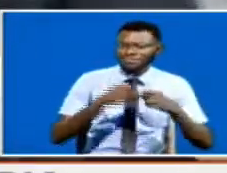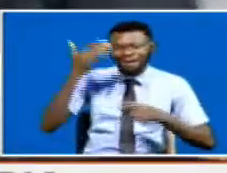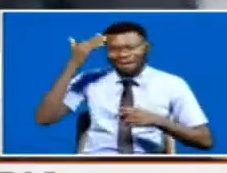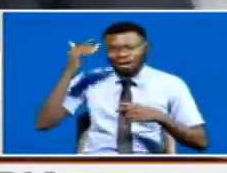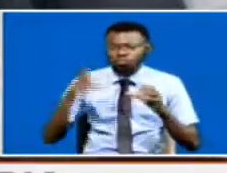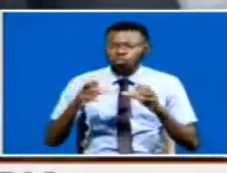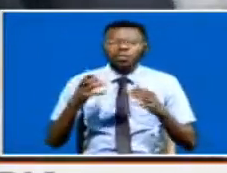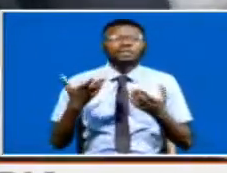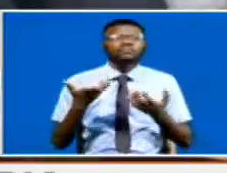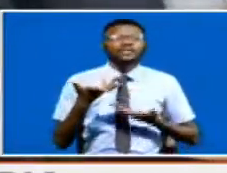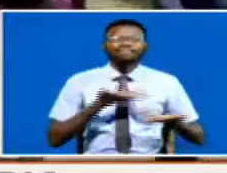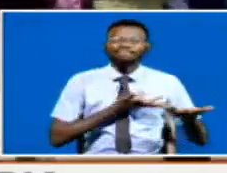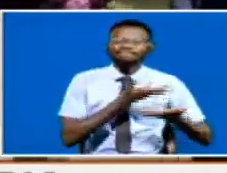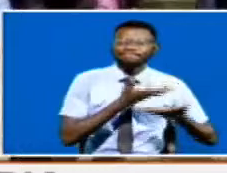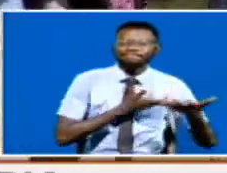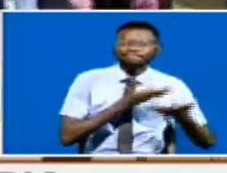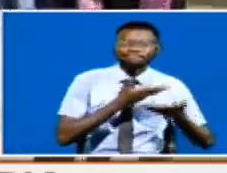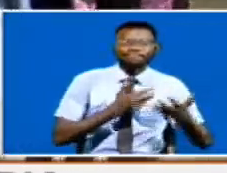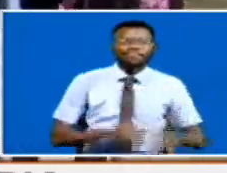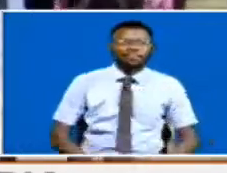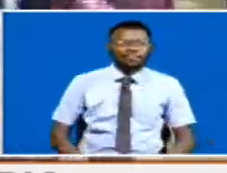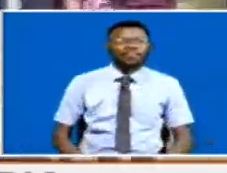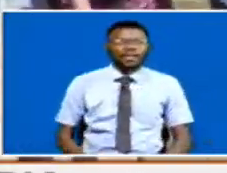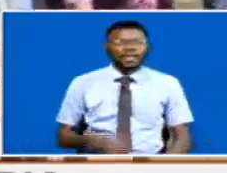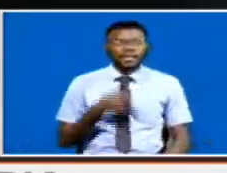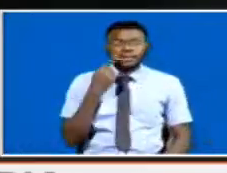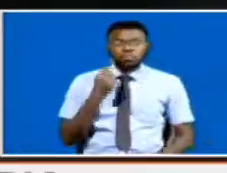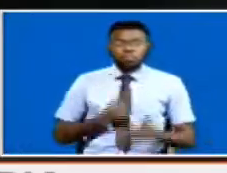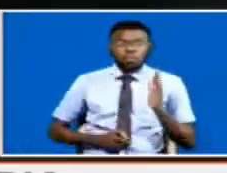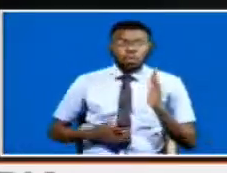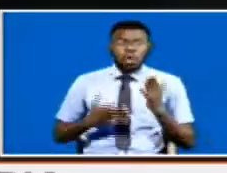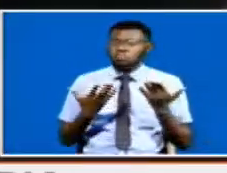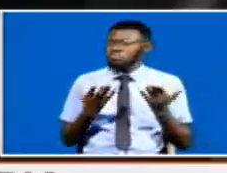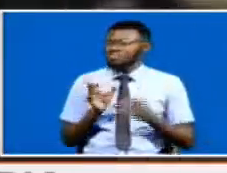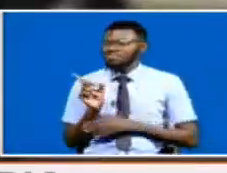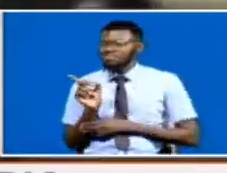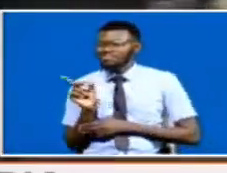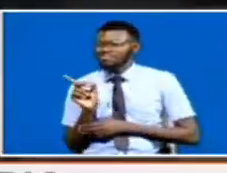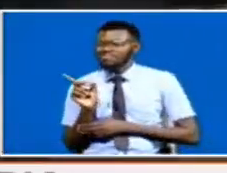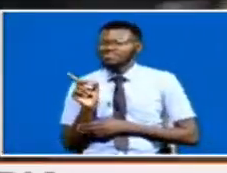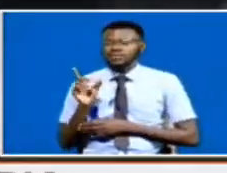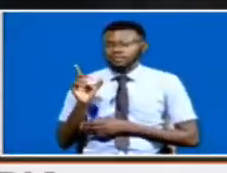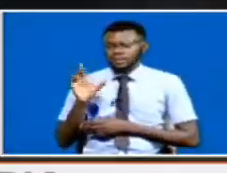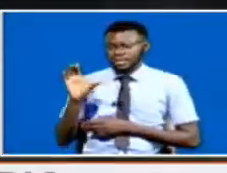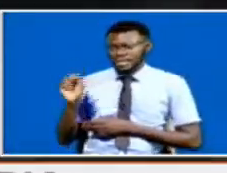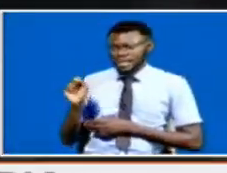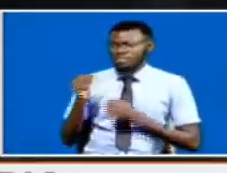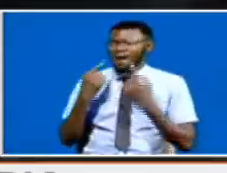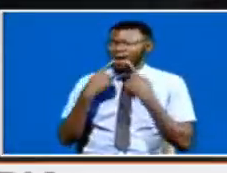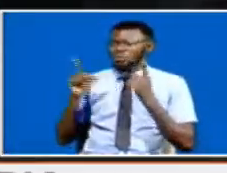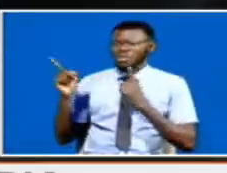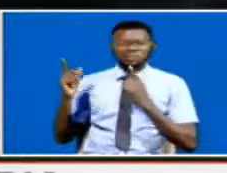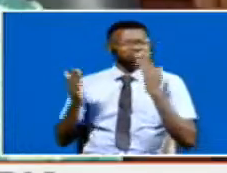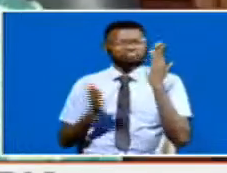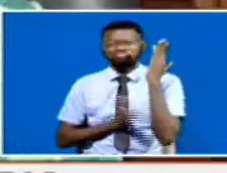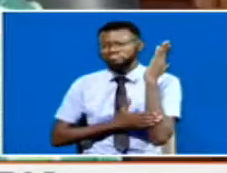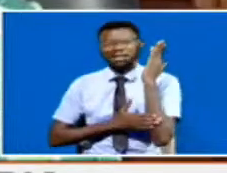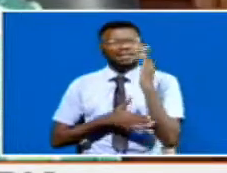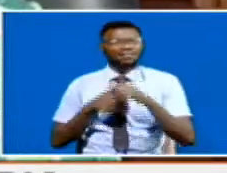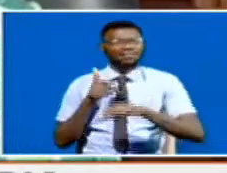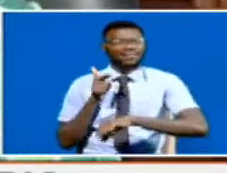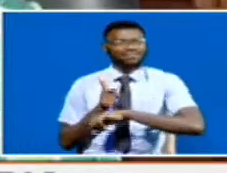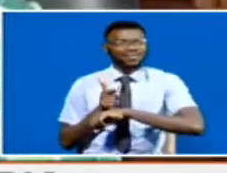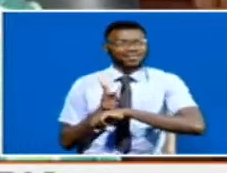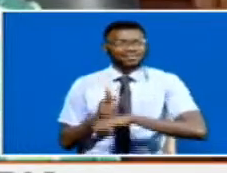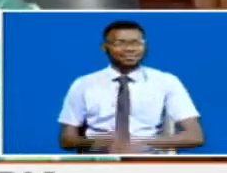kauli ya Alhamisi ya waziri wa afya Susan Nakhumicha iliyotaja tukio hilo kuwa tusi kwa sekta nzima ya afya nchini. That was